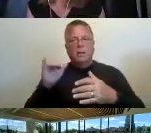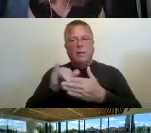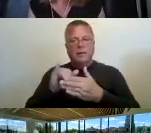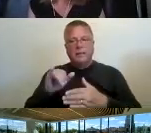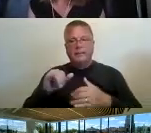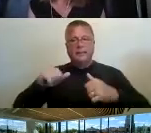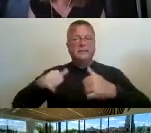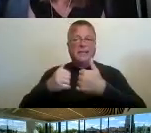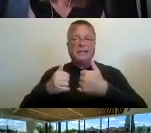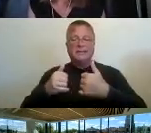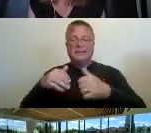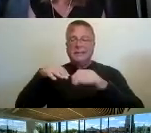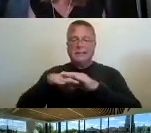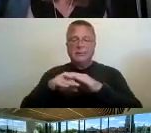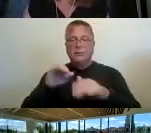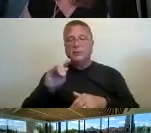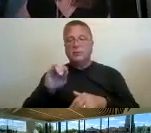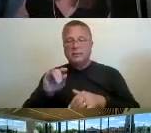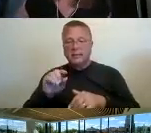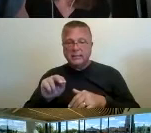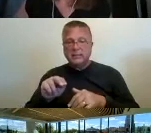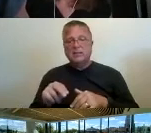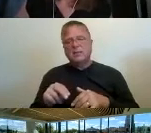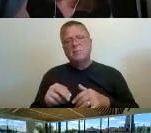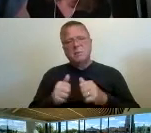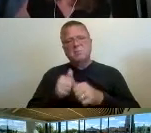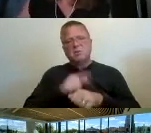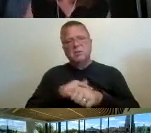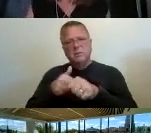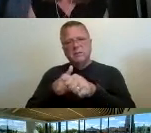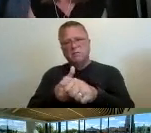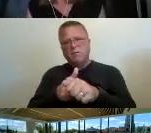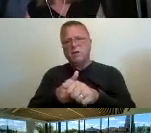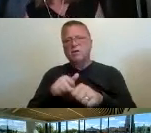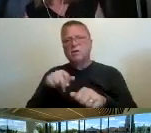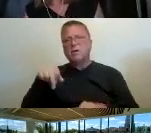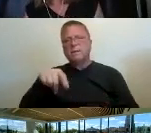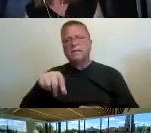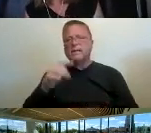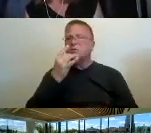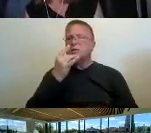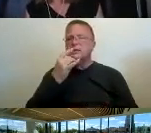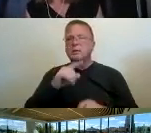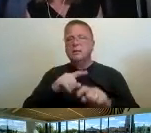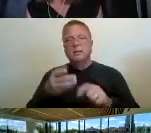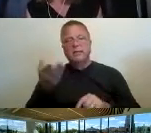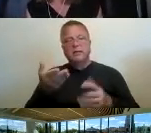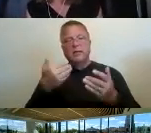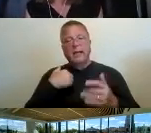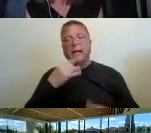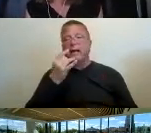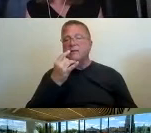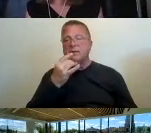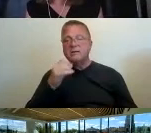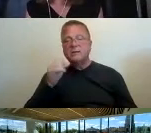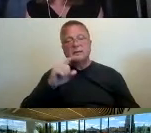get to the intersections. Again, it's workable. They generally just follow the pedestrian signals. Where there are signals, however,